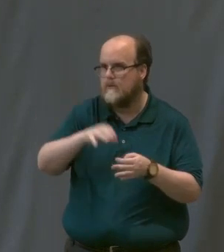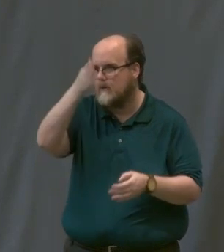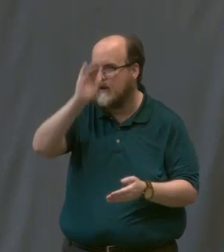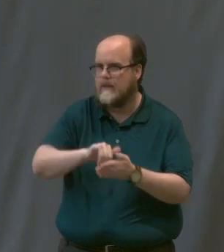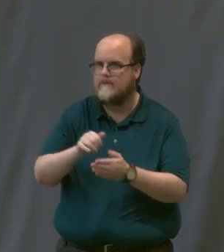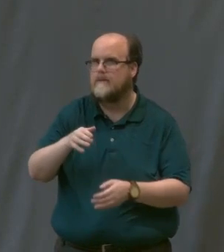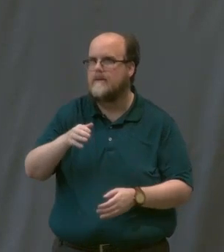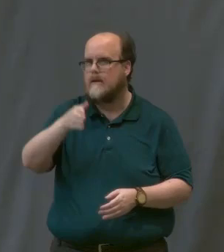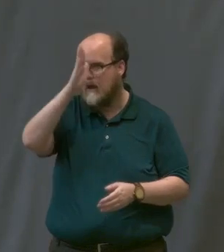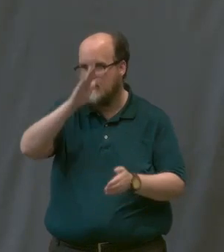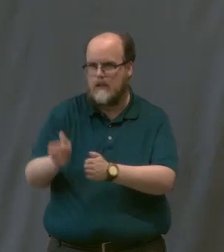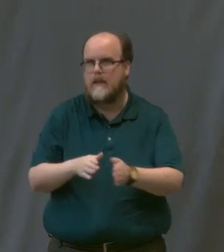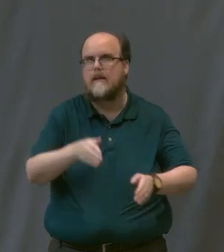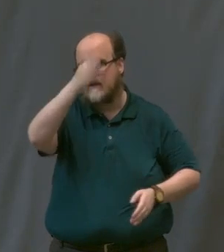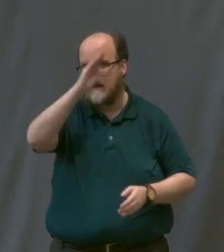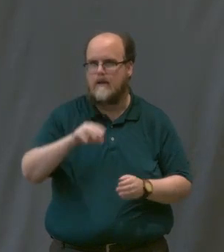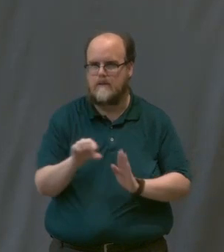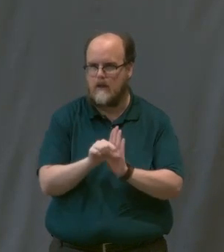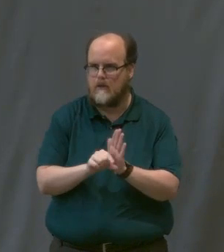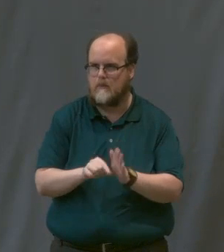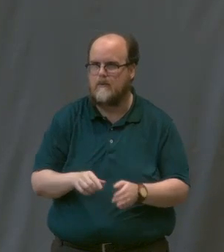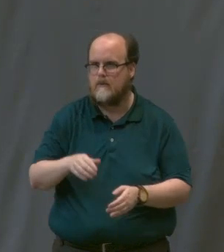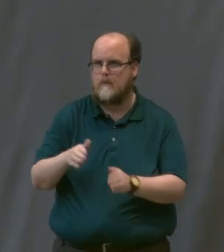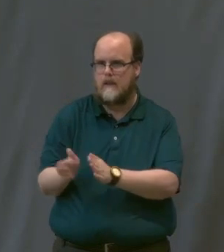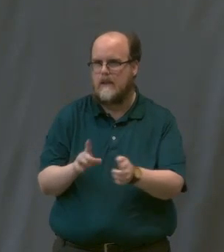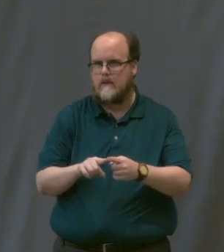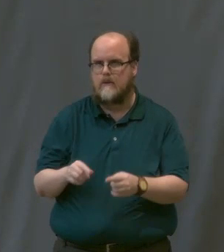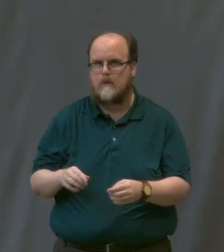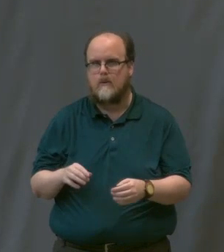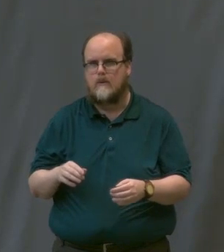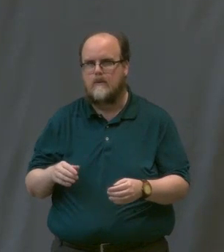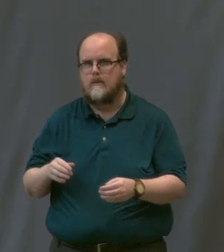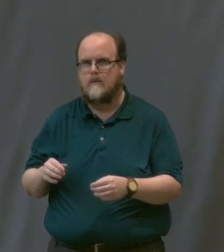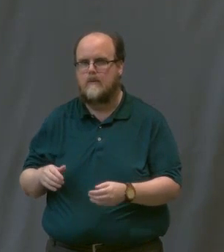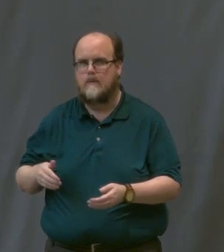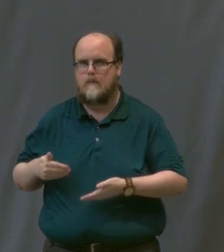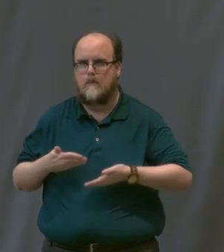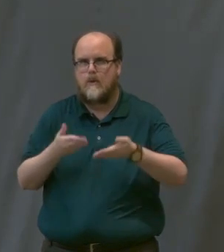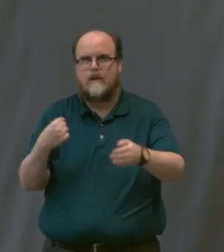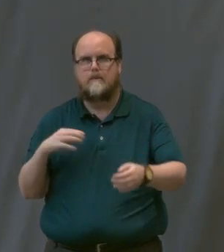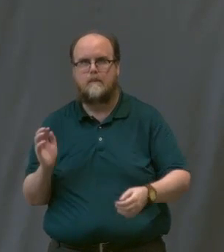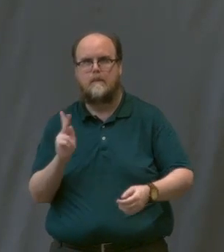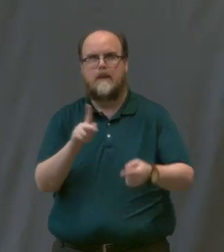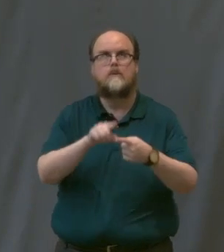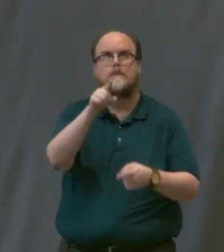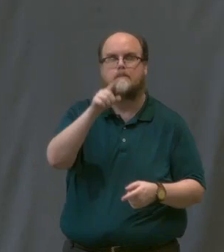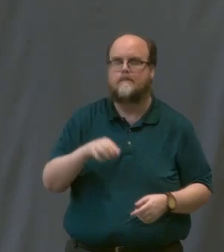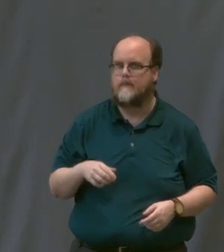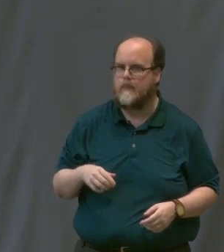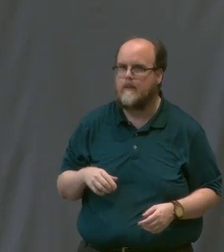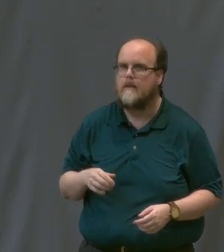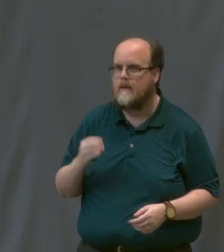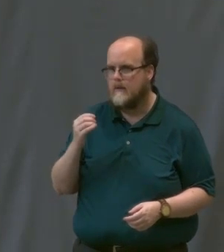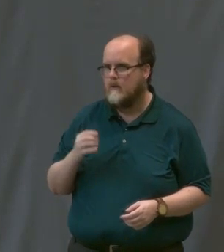It's His gospel. It is His plan to reconcile us back to Him. So when Revelation comes up with something, use the